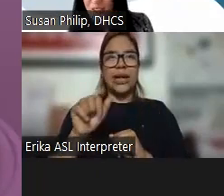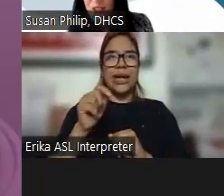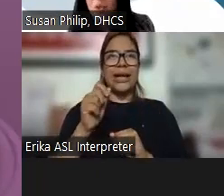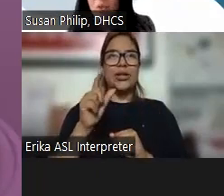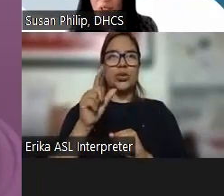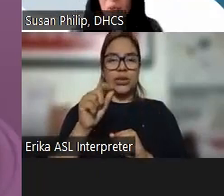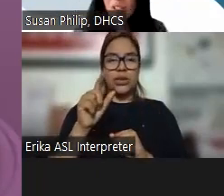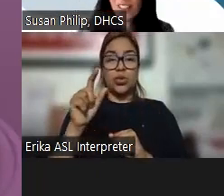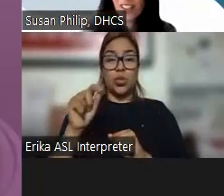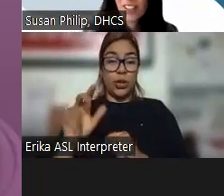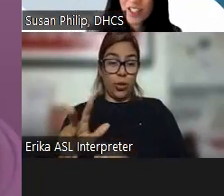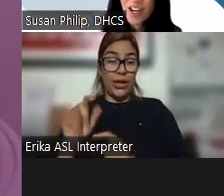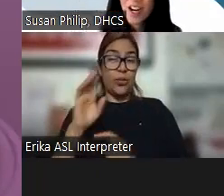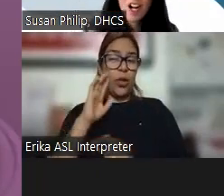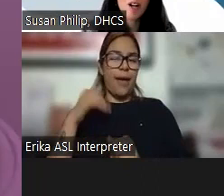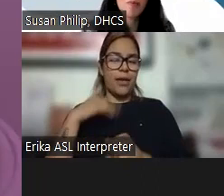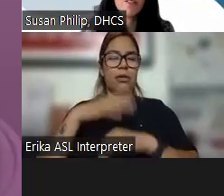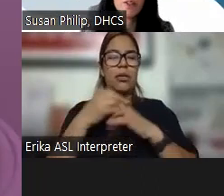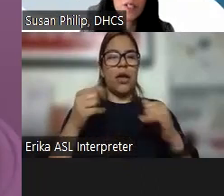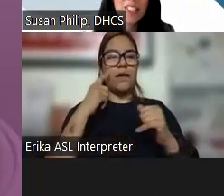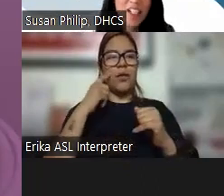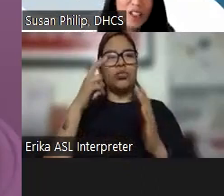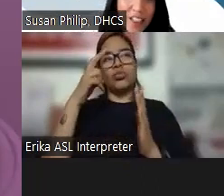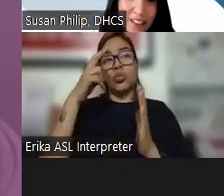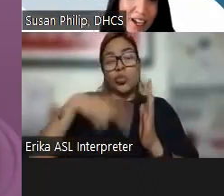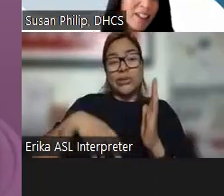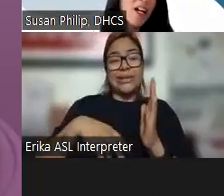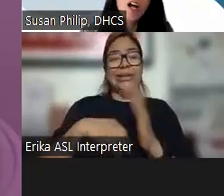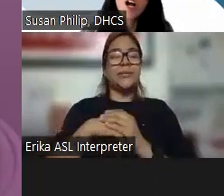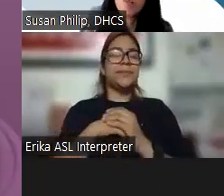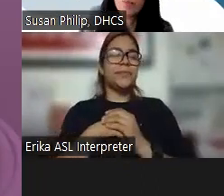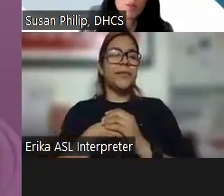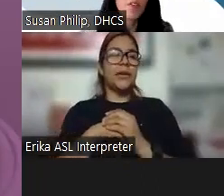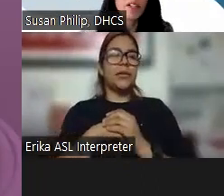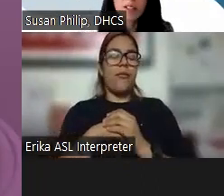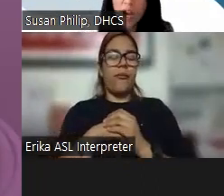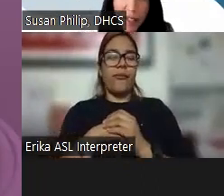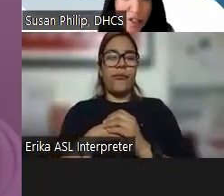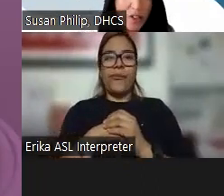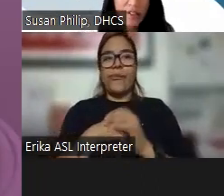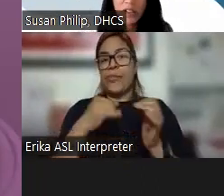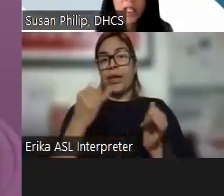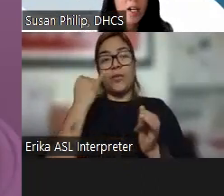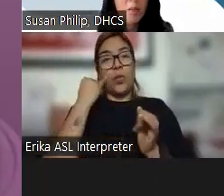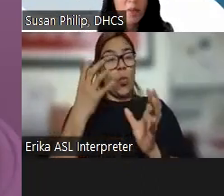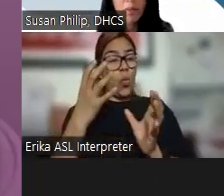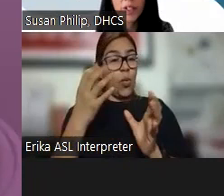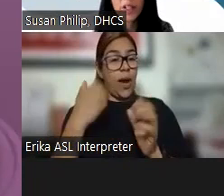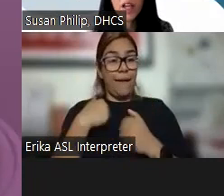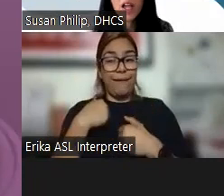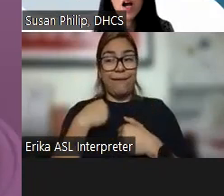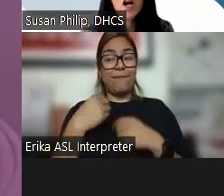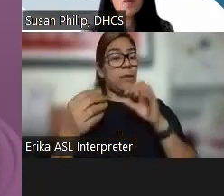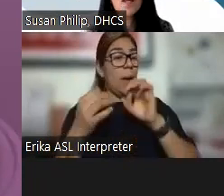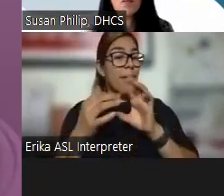very soon. So I really would encourage everyone to take a look at that. Please provide us comments during the 30-day comment